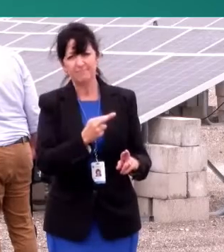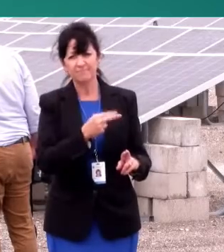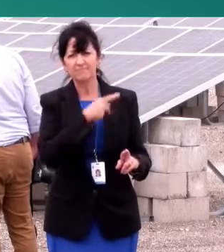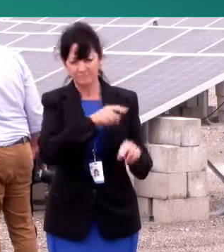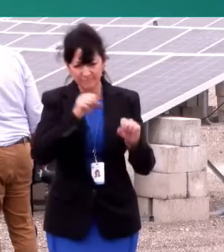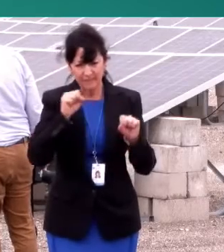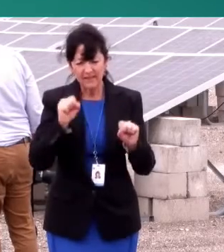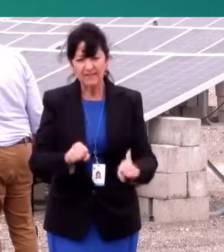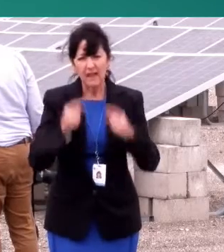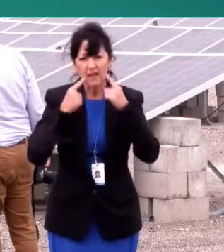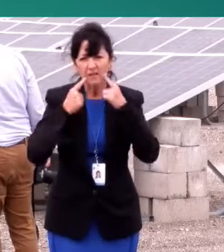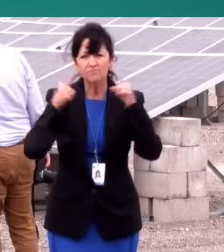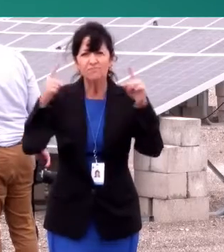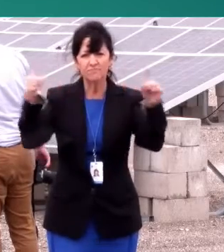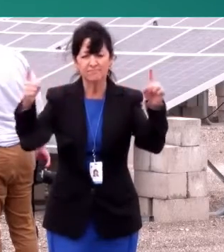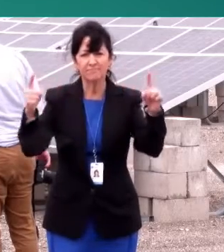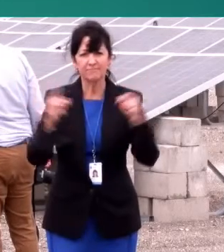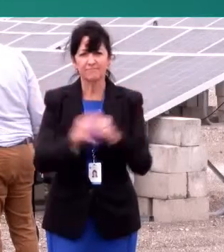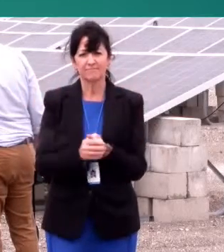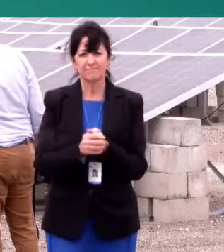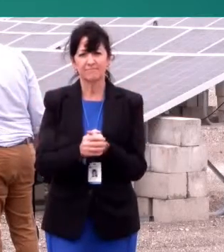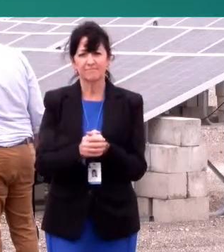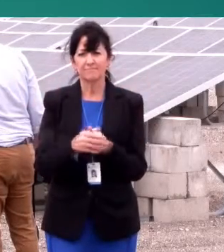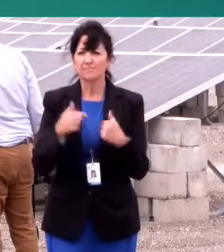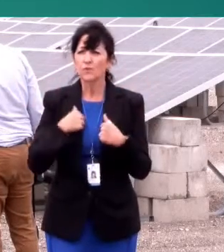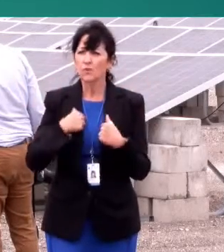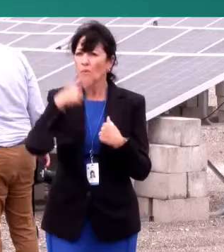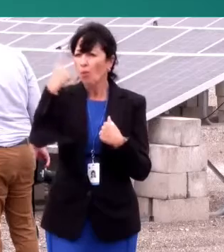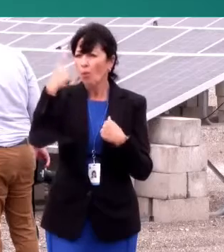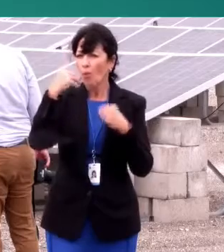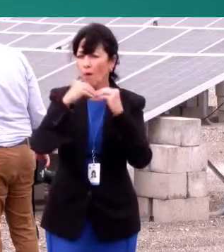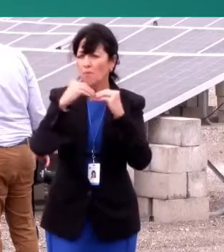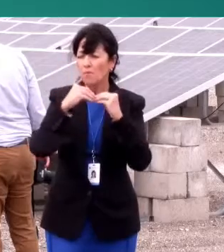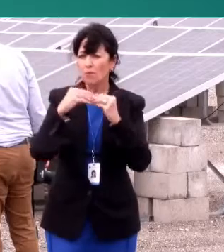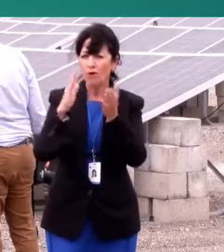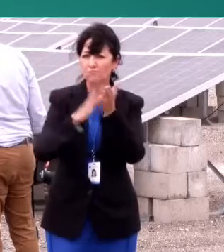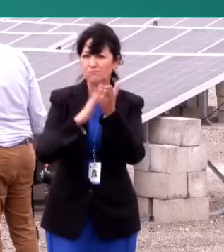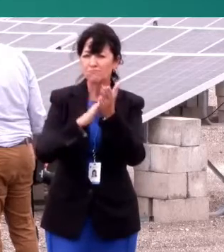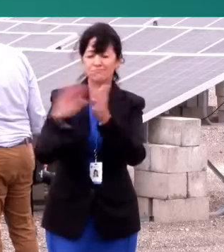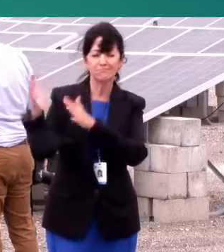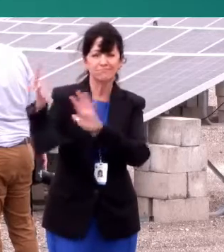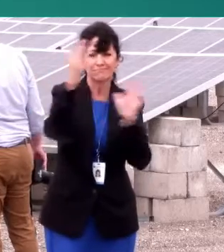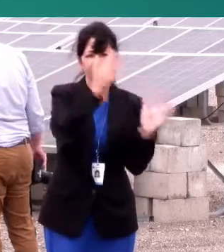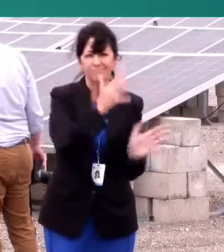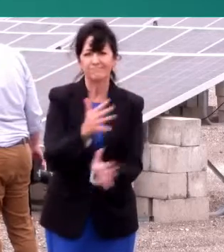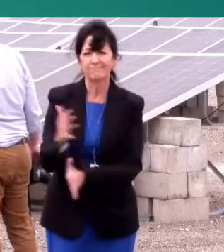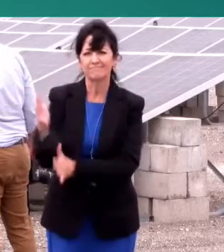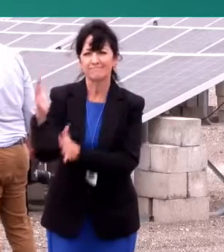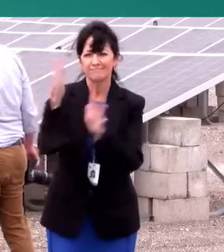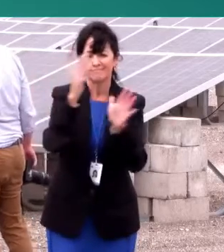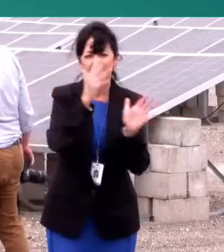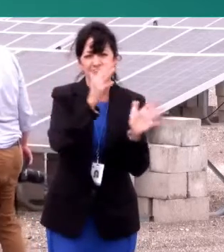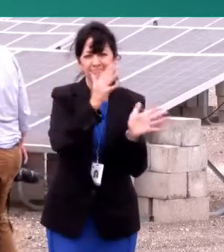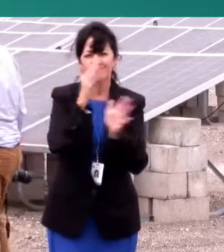day and age. Please, one more round of applause for these folks.